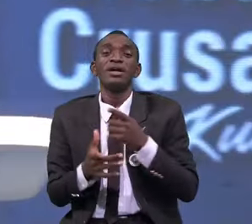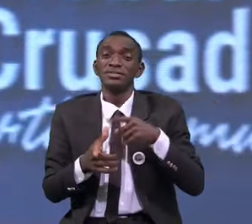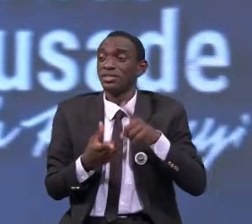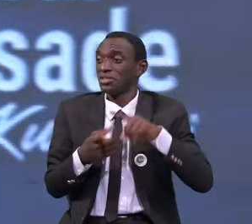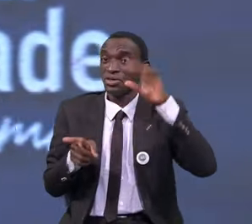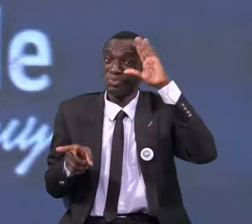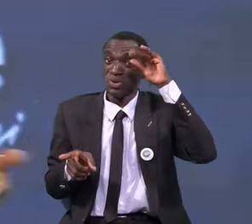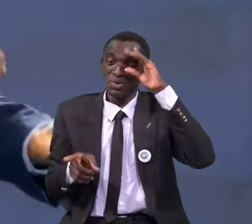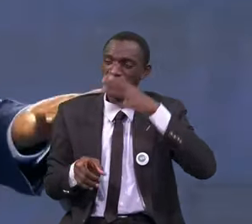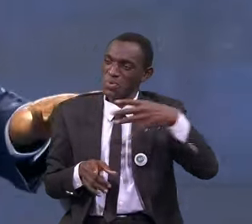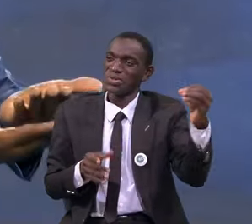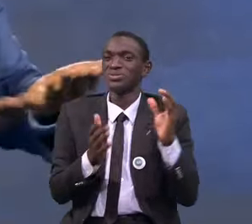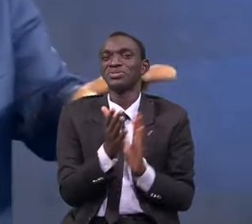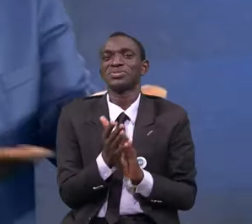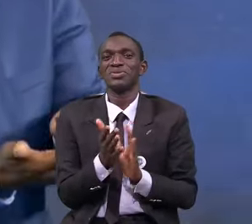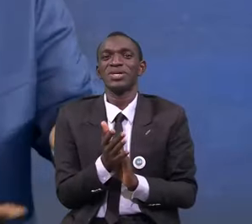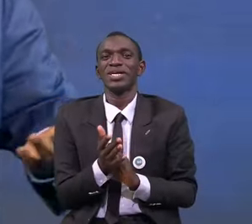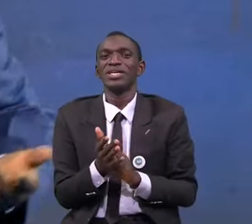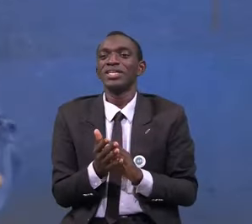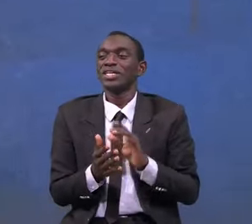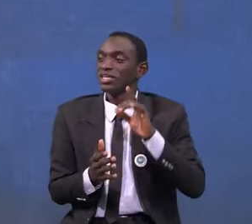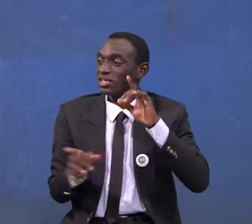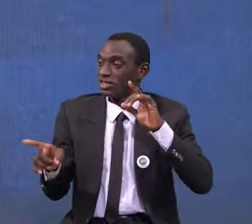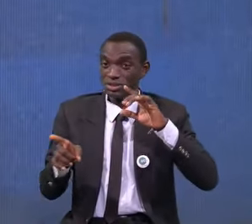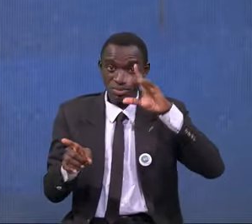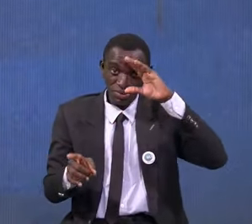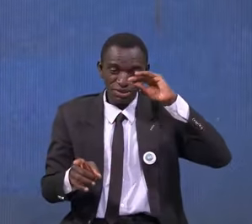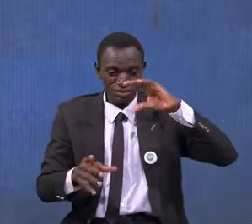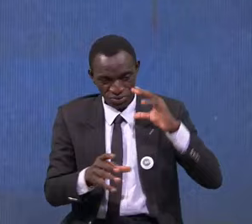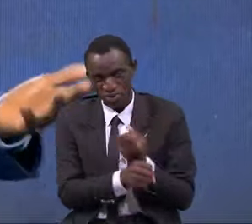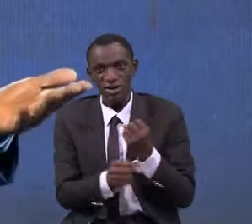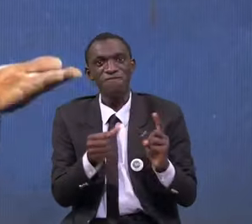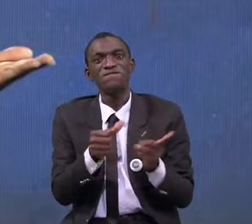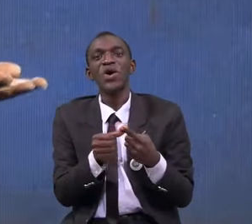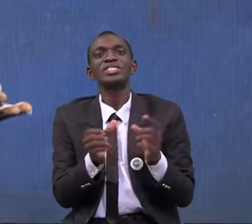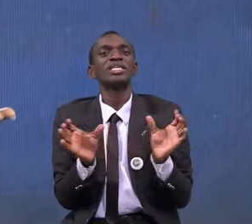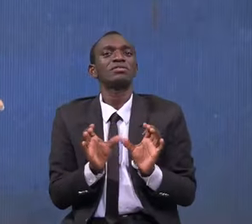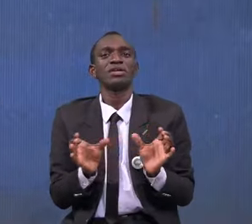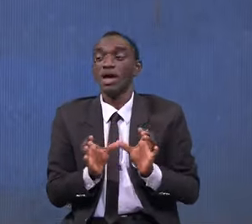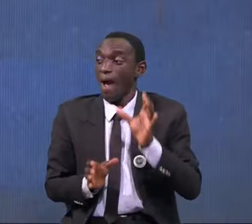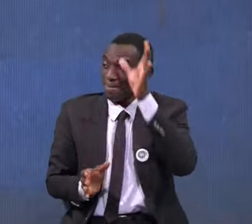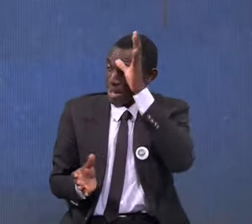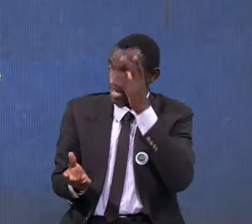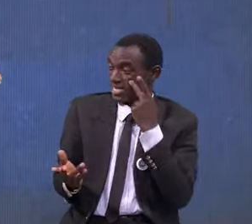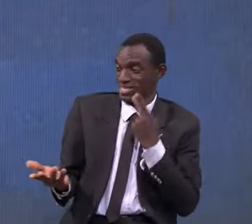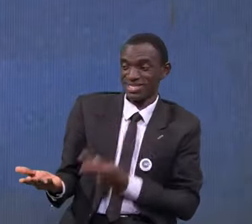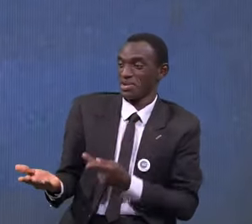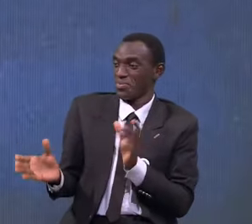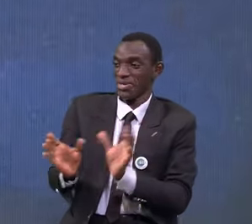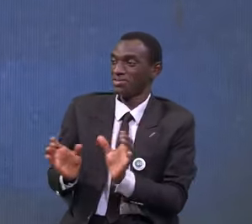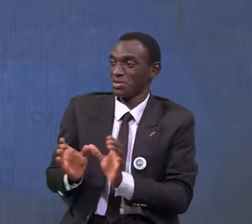to school. He got the first certificate. Papa, look at what I